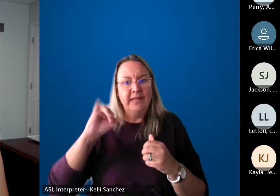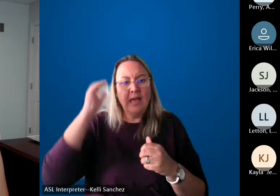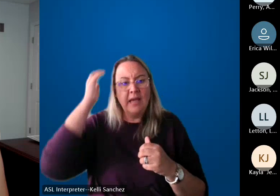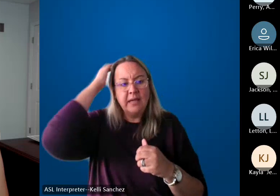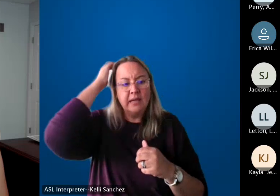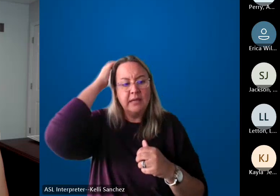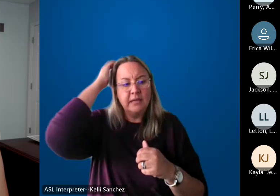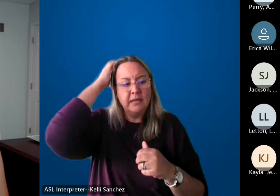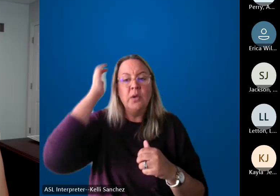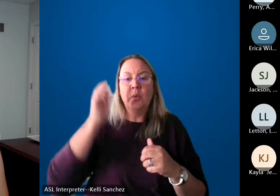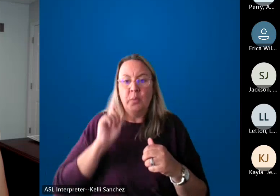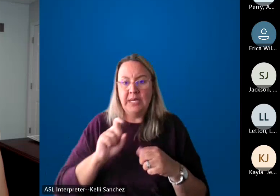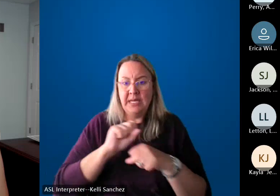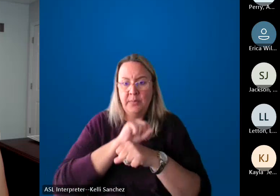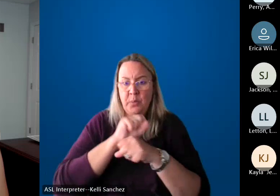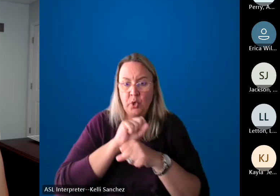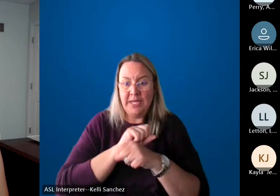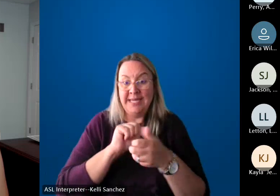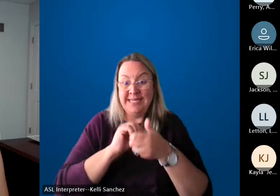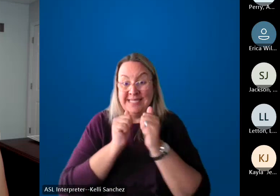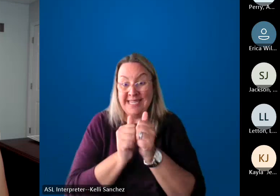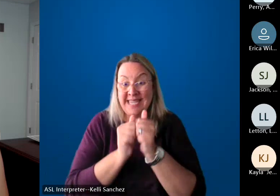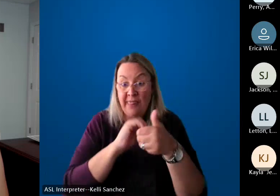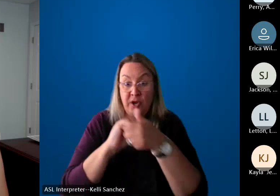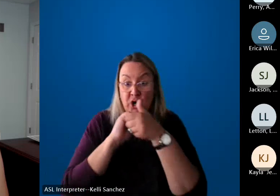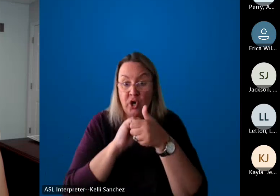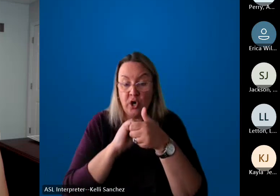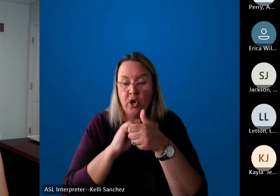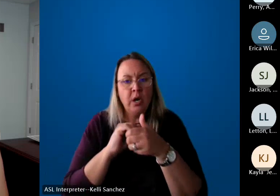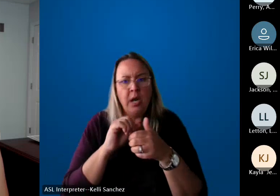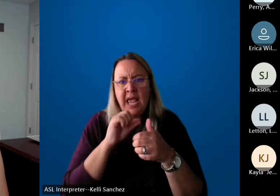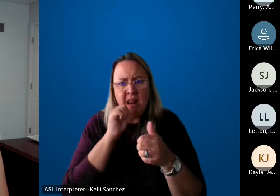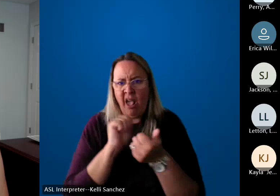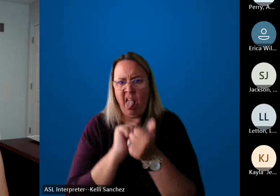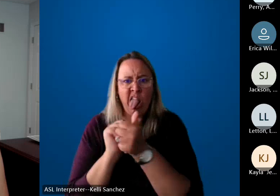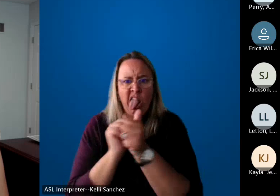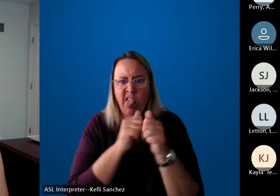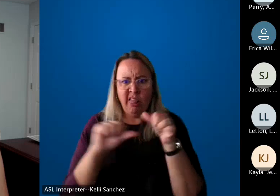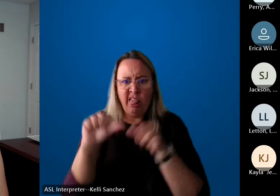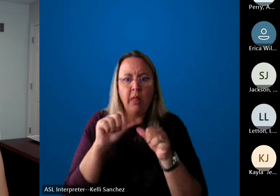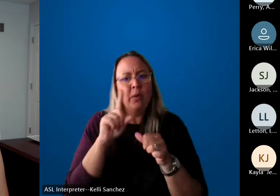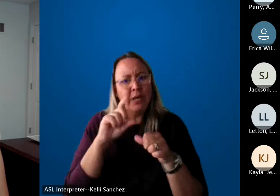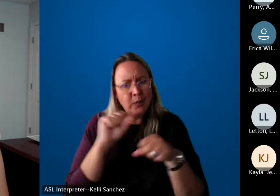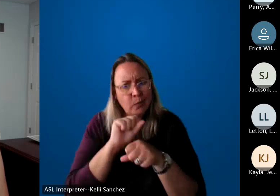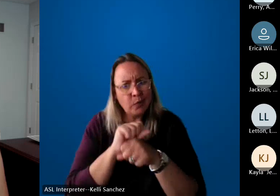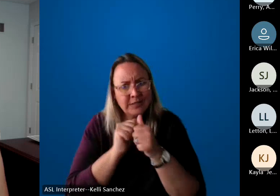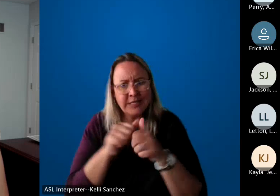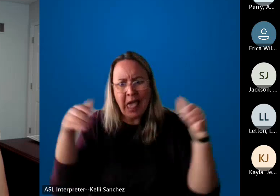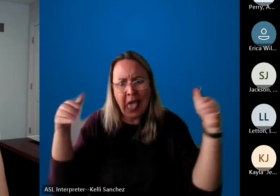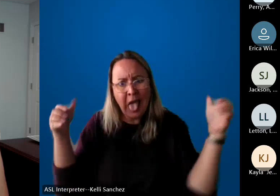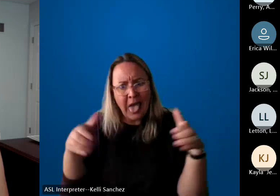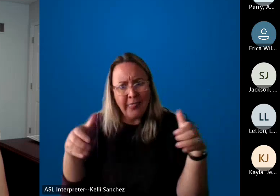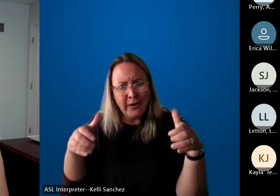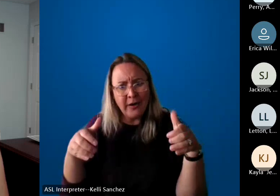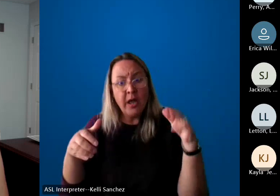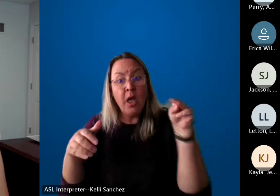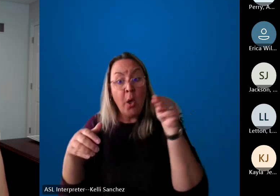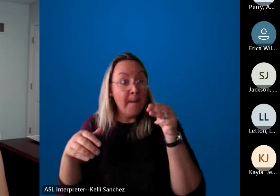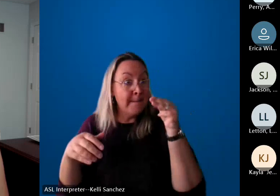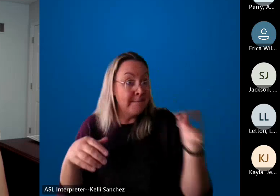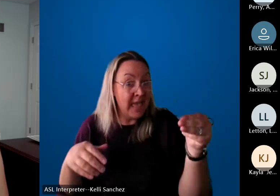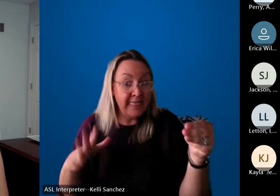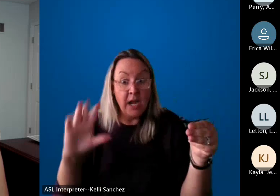to be working in collaboration and not competition. We need to be working together. We need to take methodologies